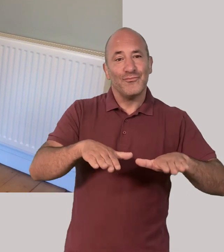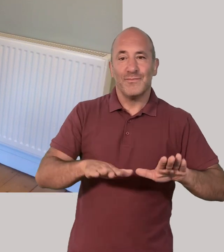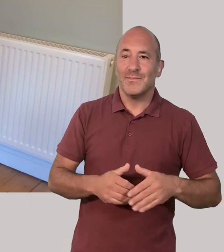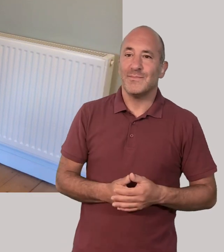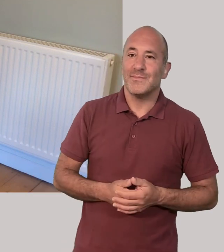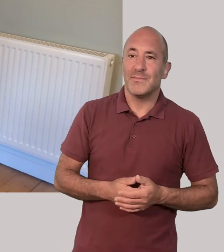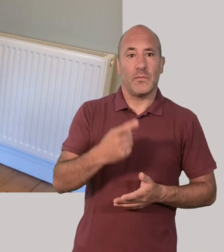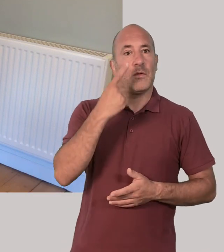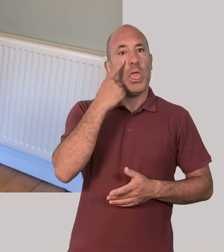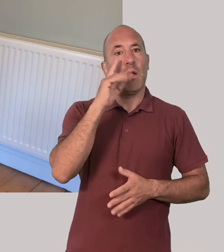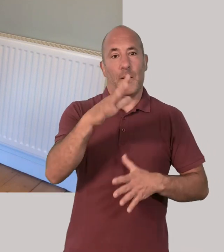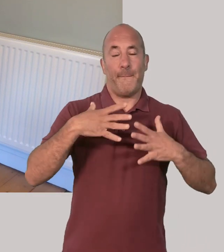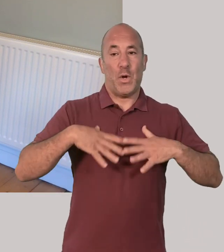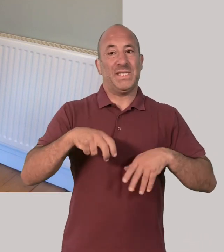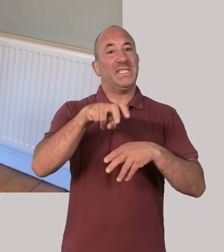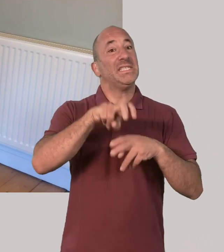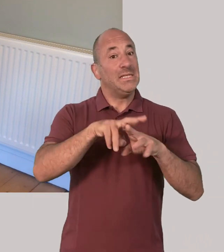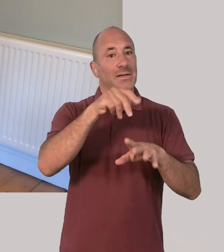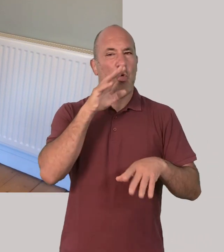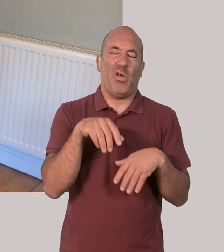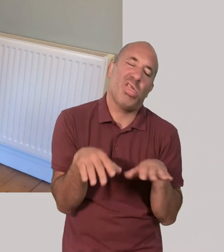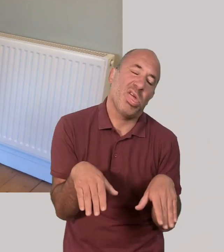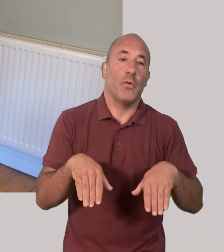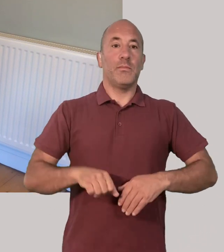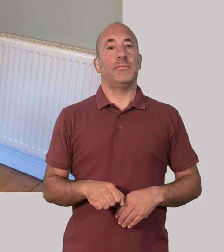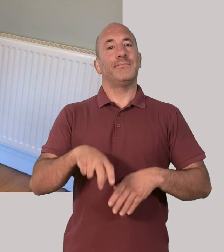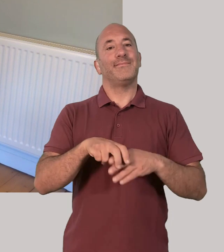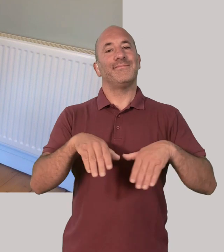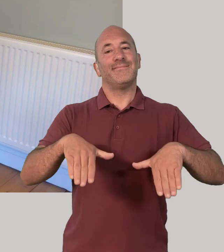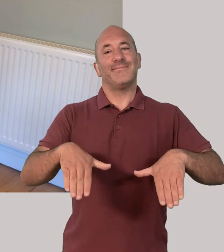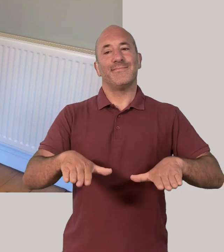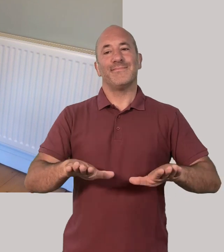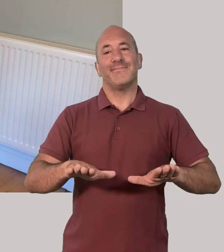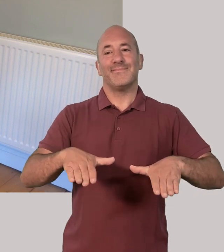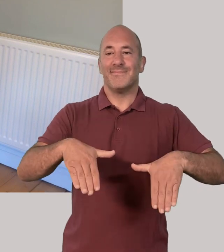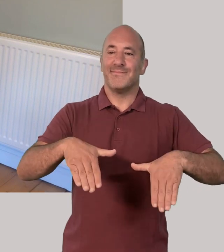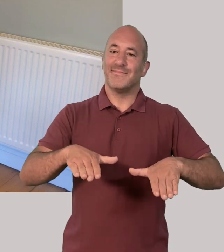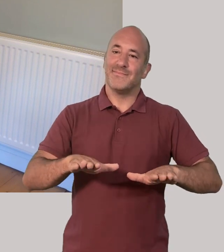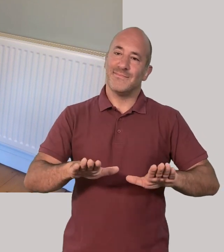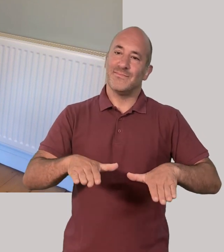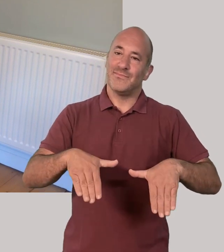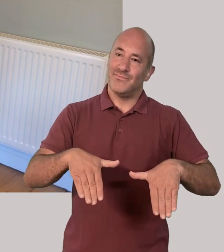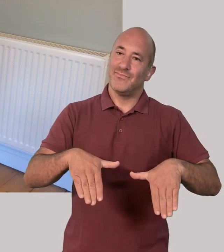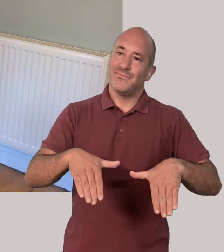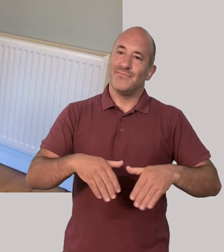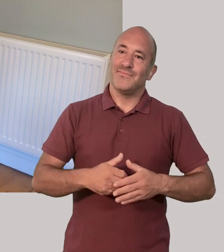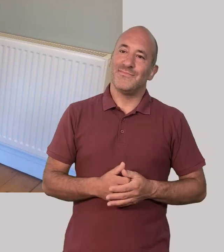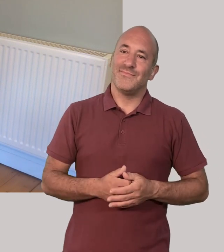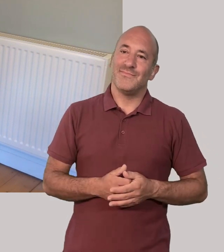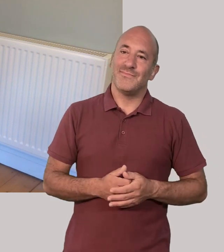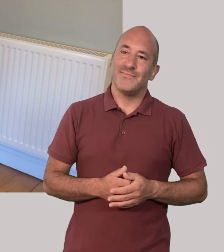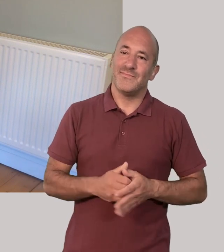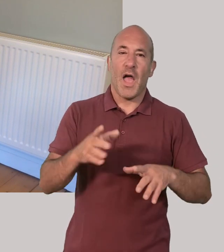See if you can check that you're sitting up nicely as you do that. and